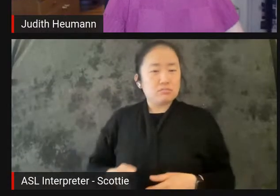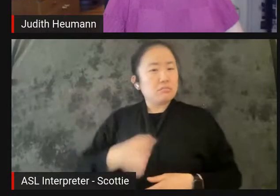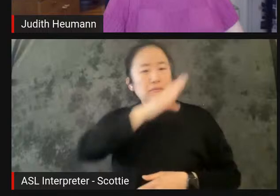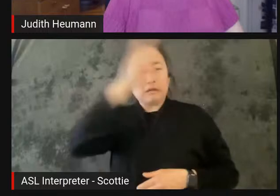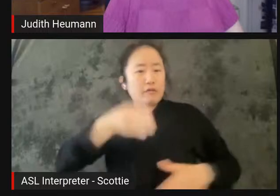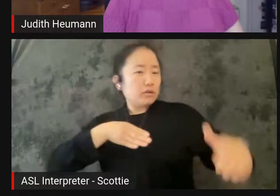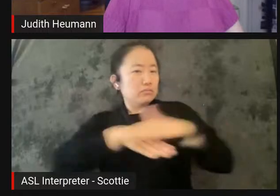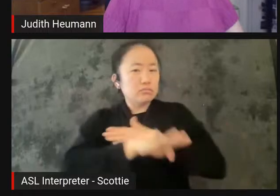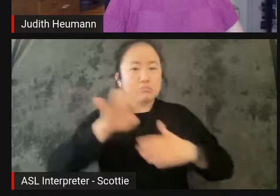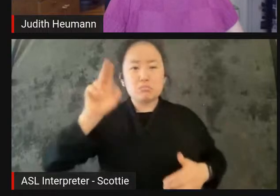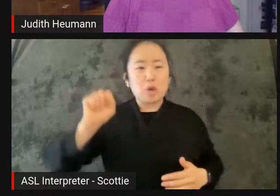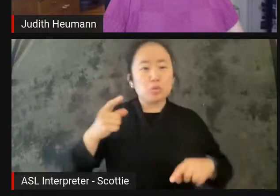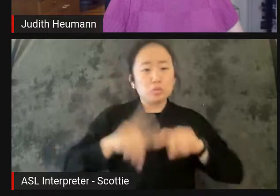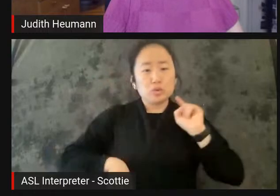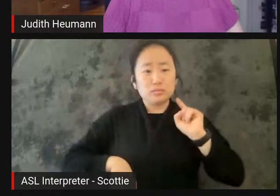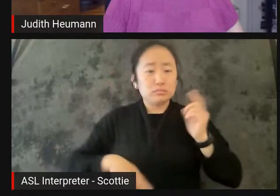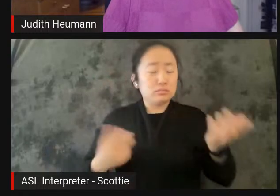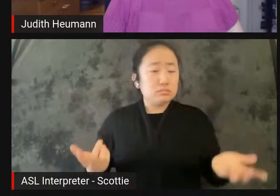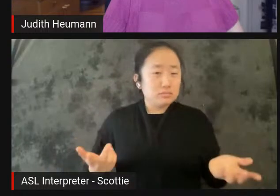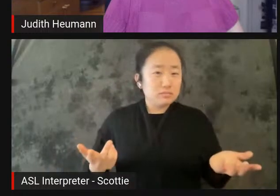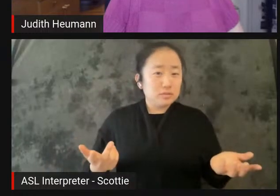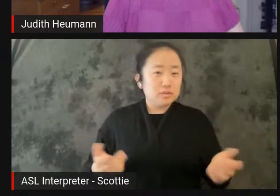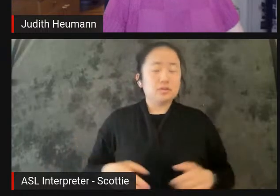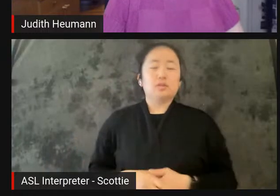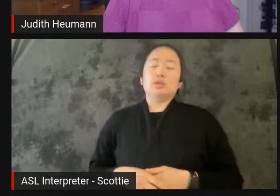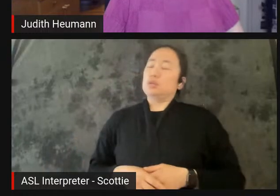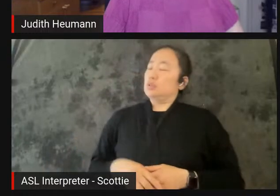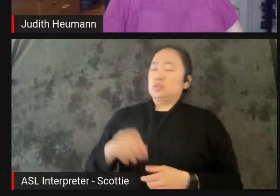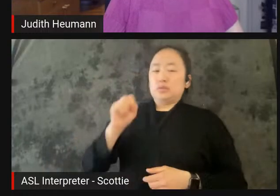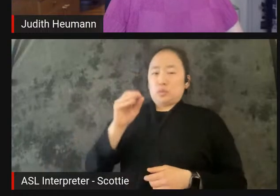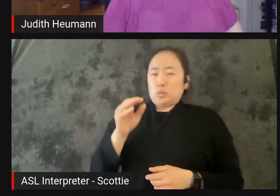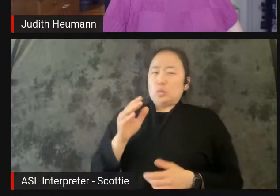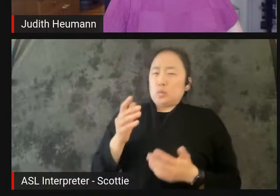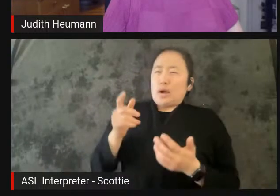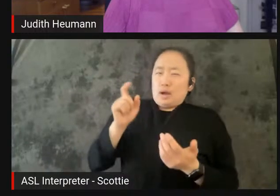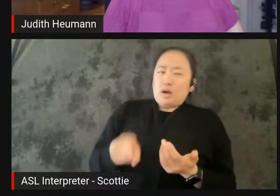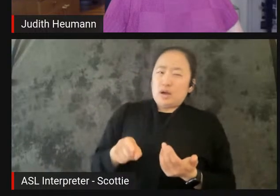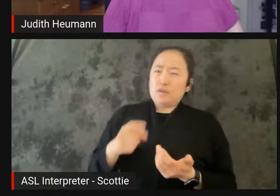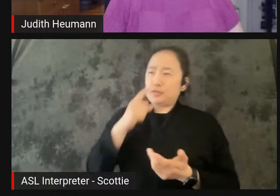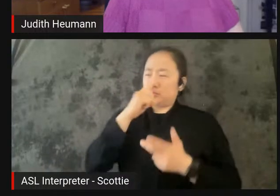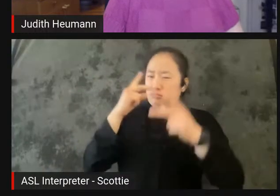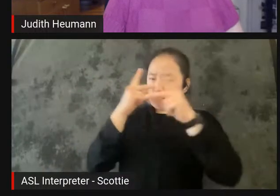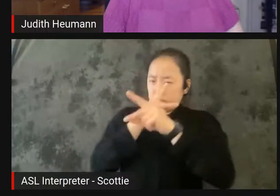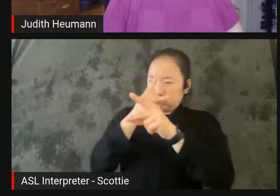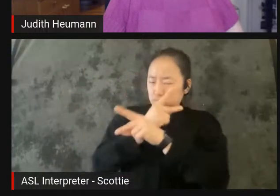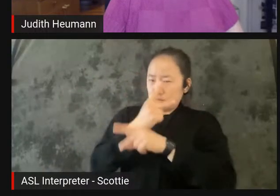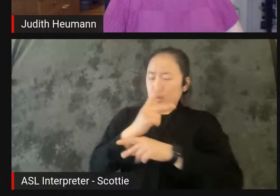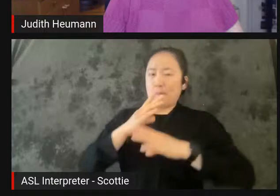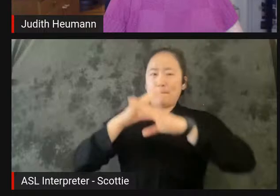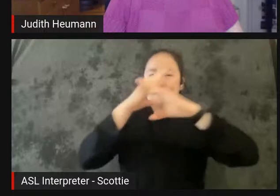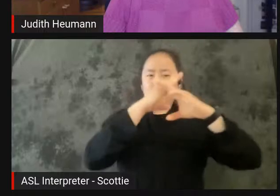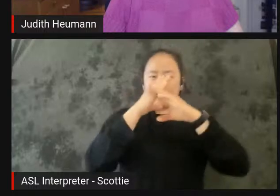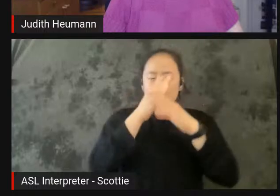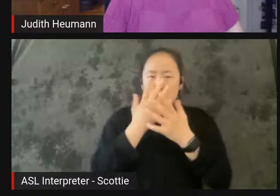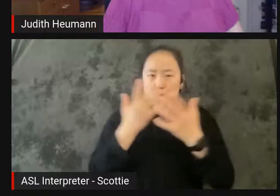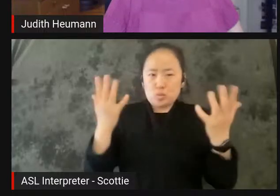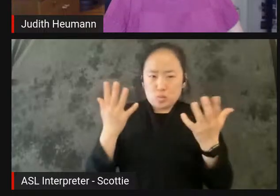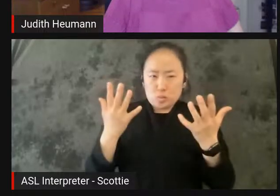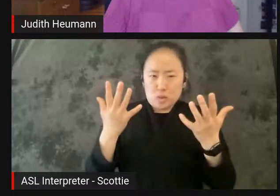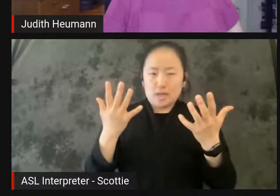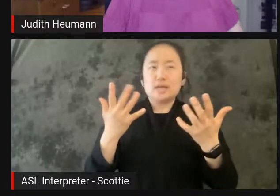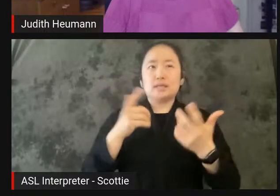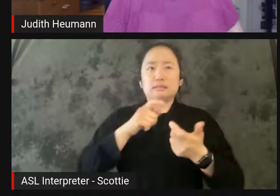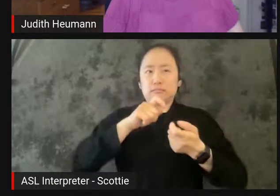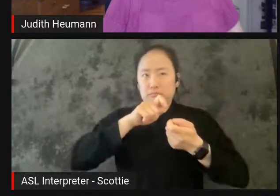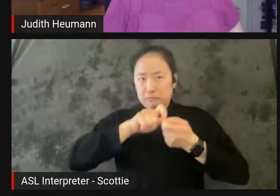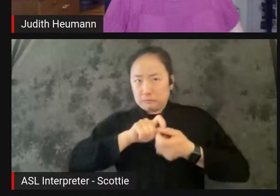define what the specifics of the barriers are, but we've had to be able to work with others, many of whom knew more